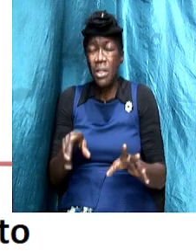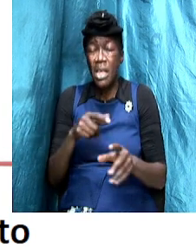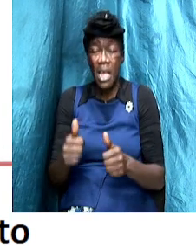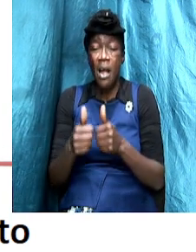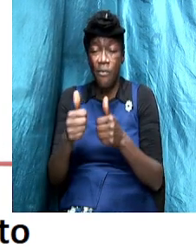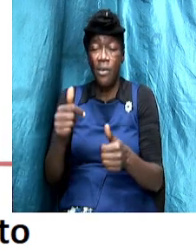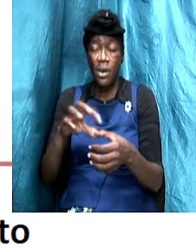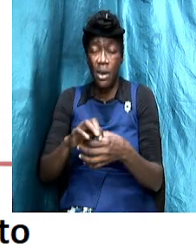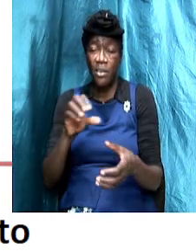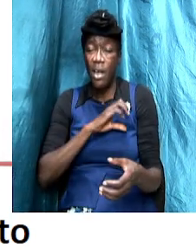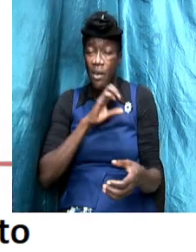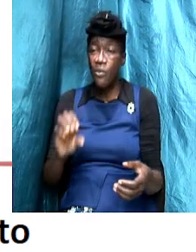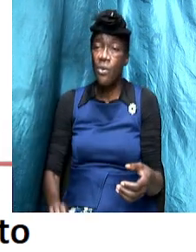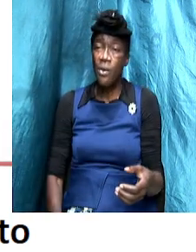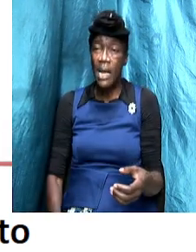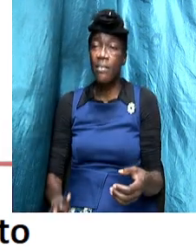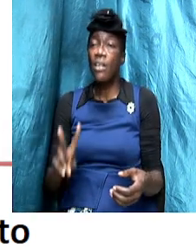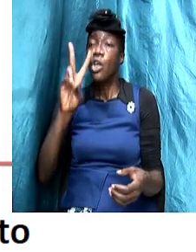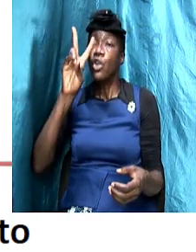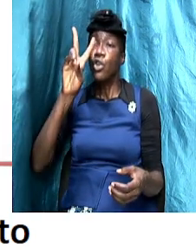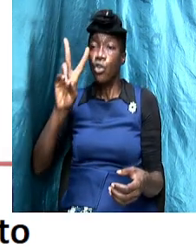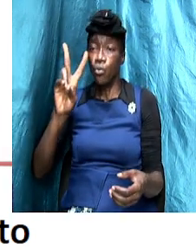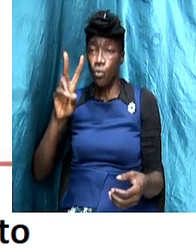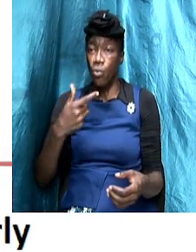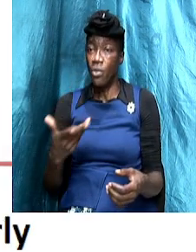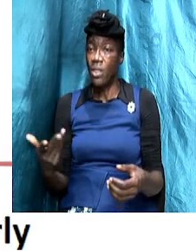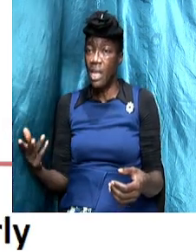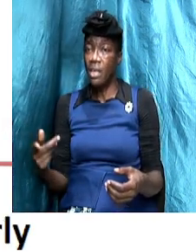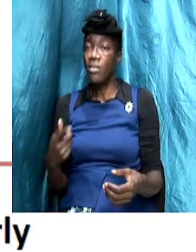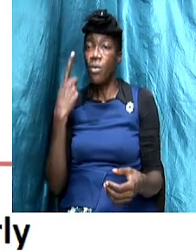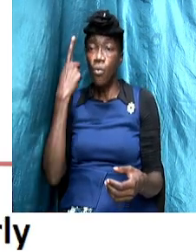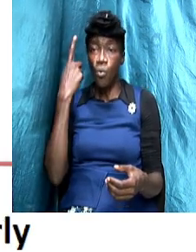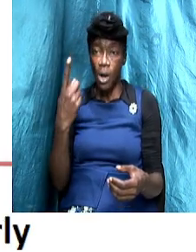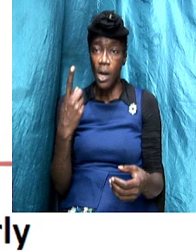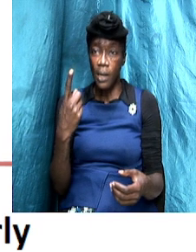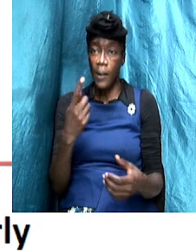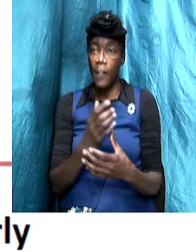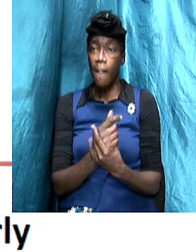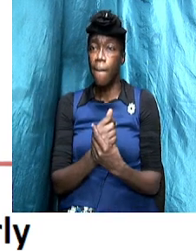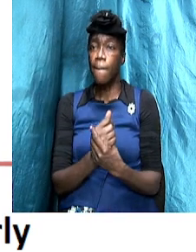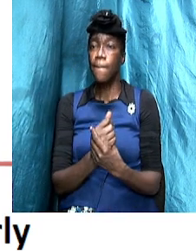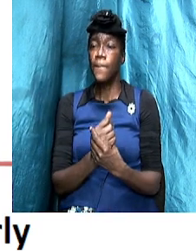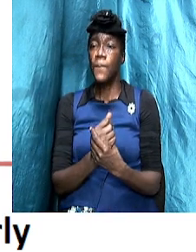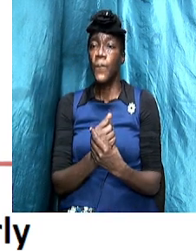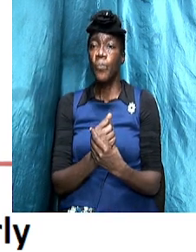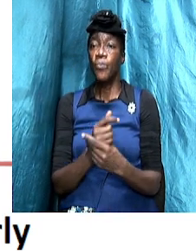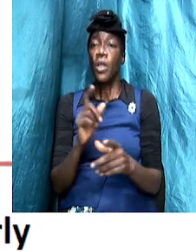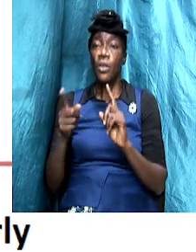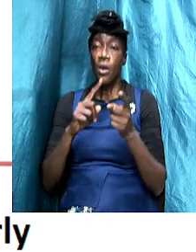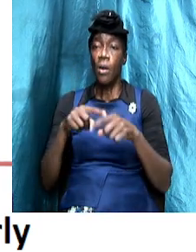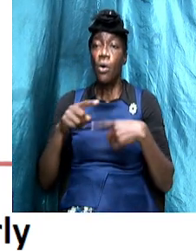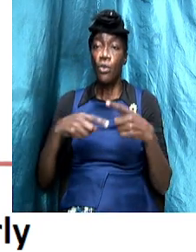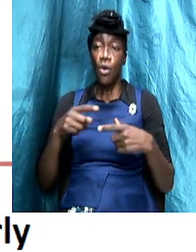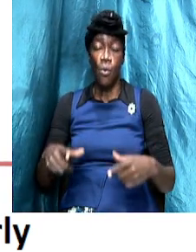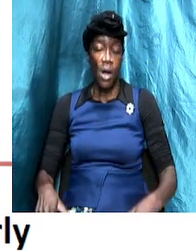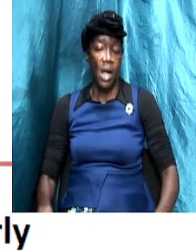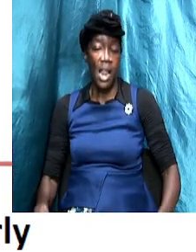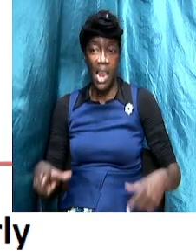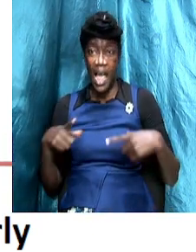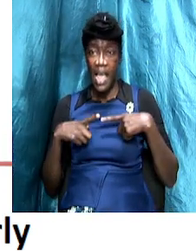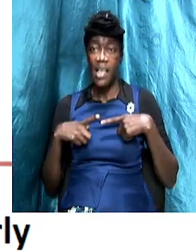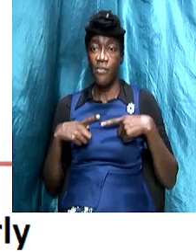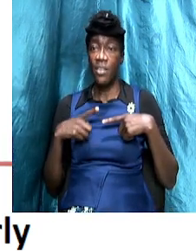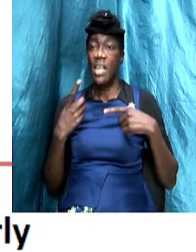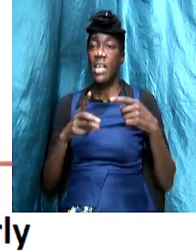So two notable characteristics of the early church are one, when you talk about our lifestyle, you talk about their